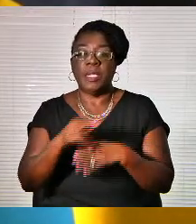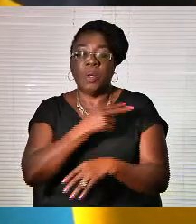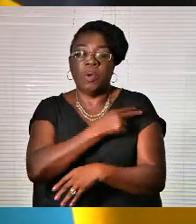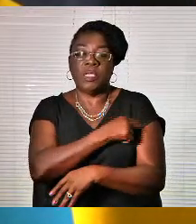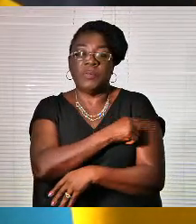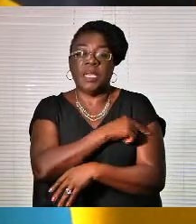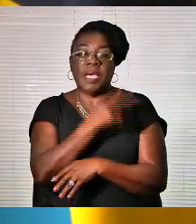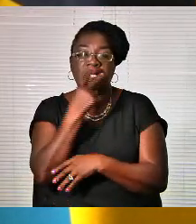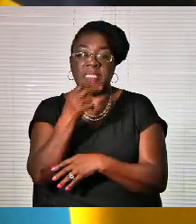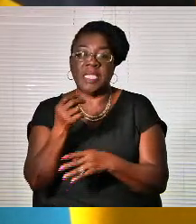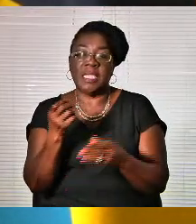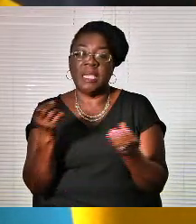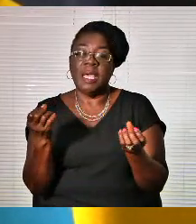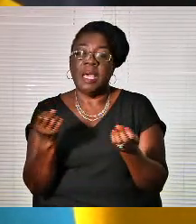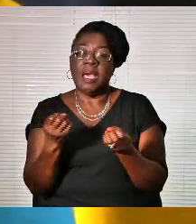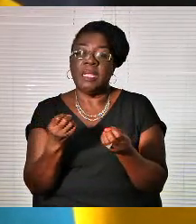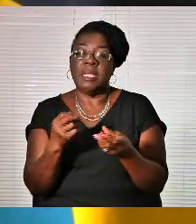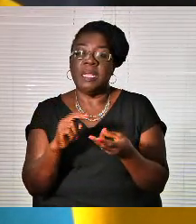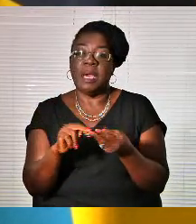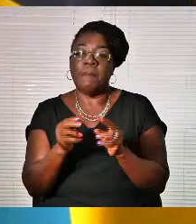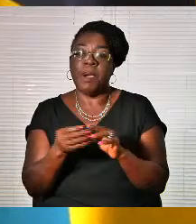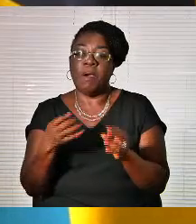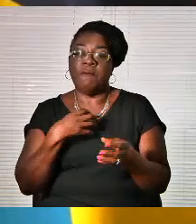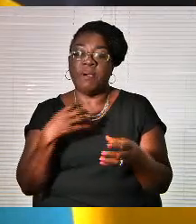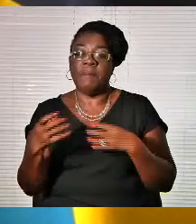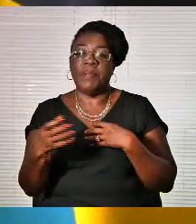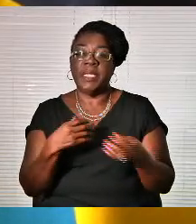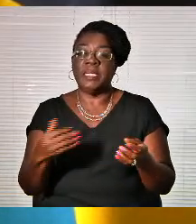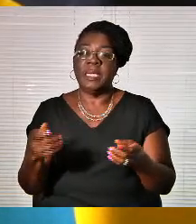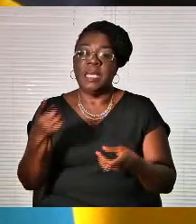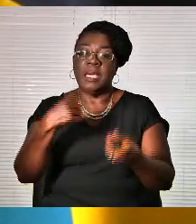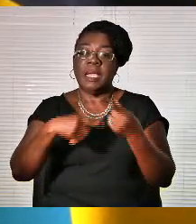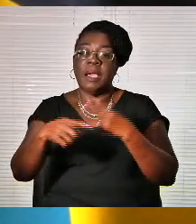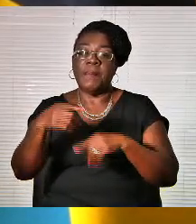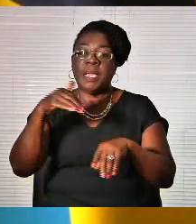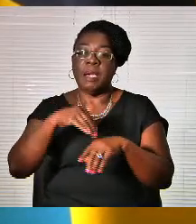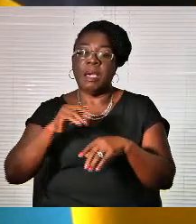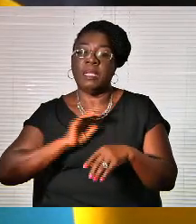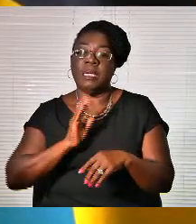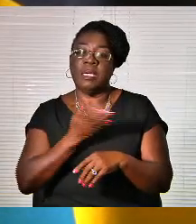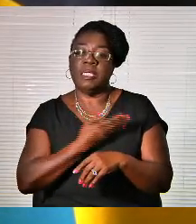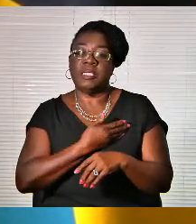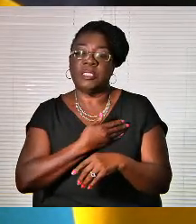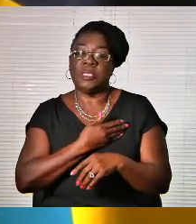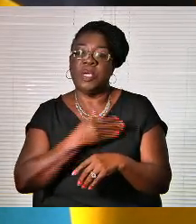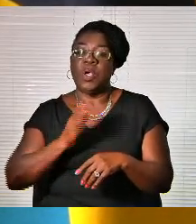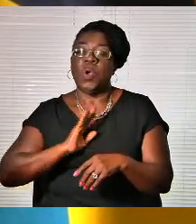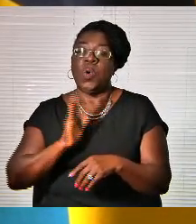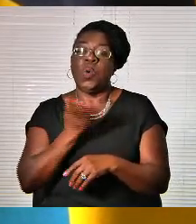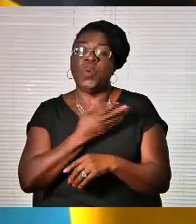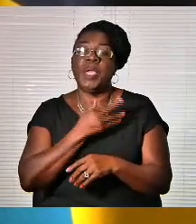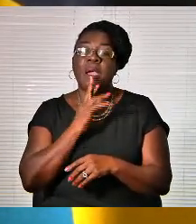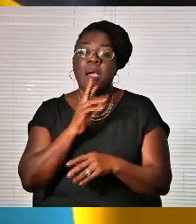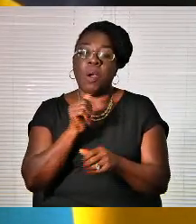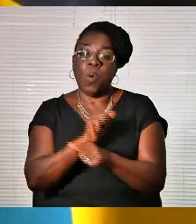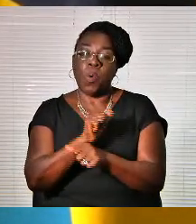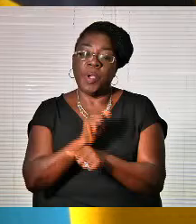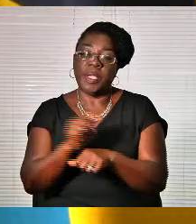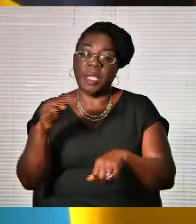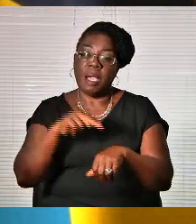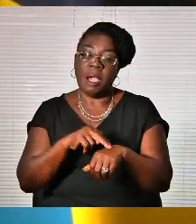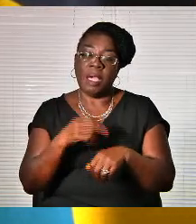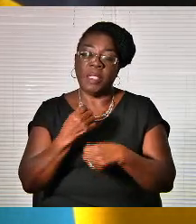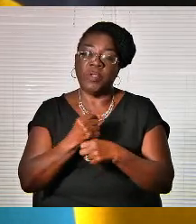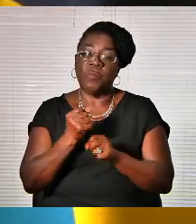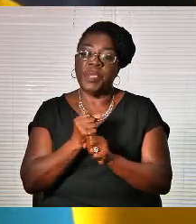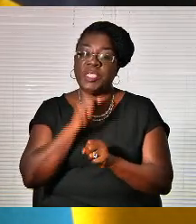of complaints coming at us, be assured that we are working tirelessly to ensure that